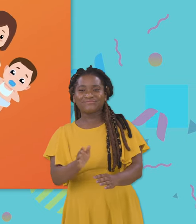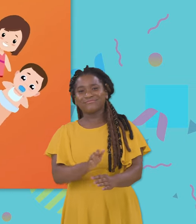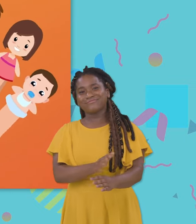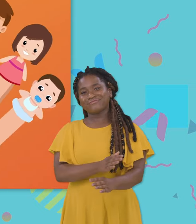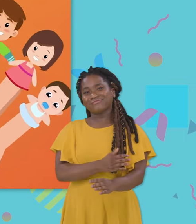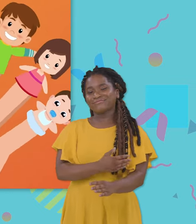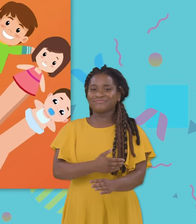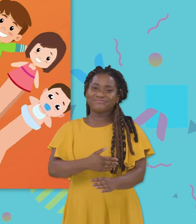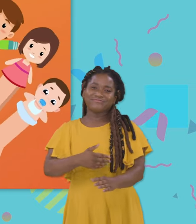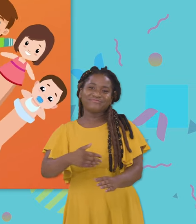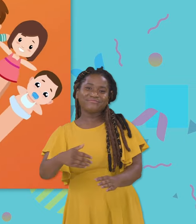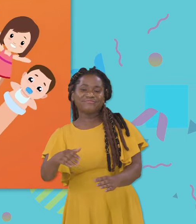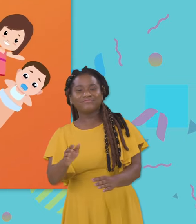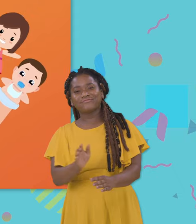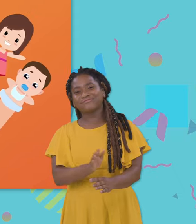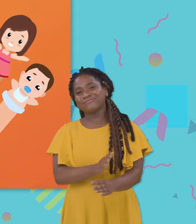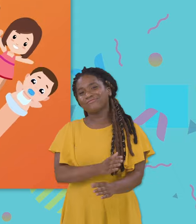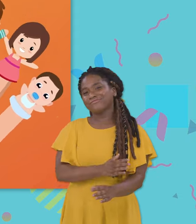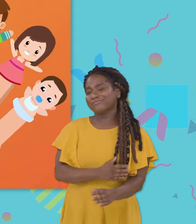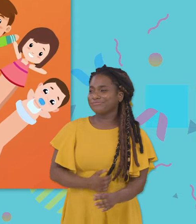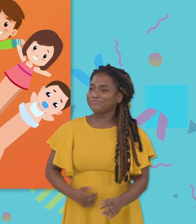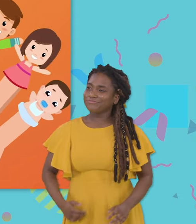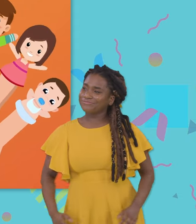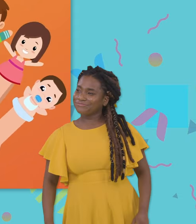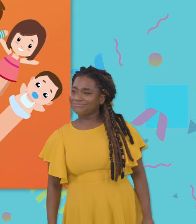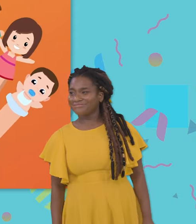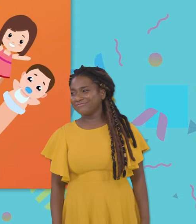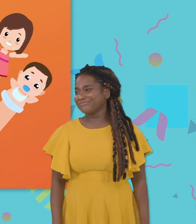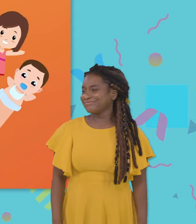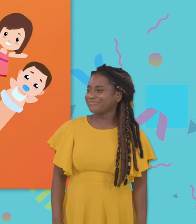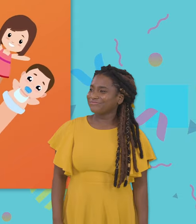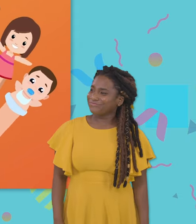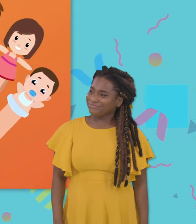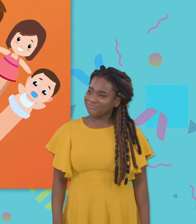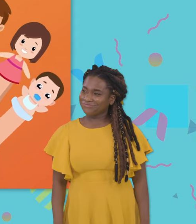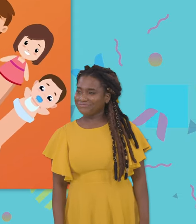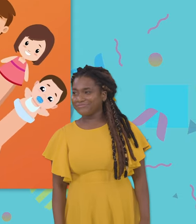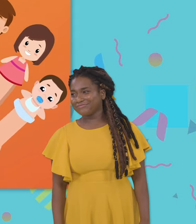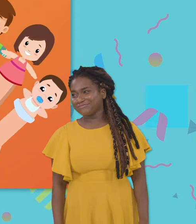Here I am, how do you do?